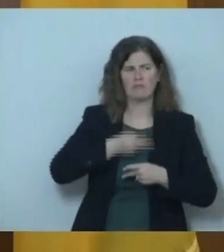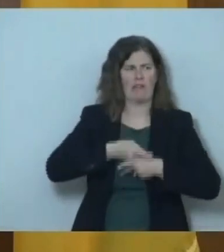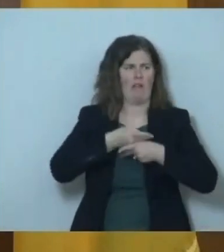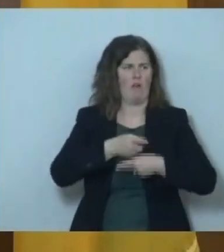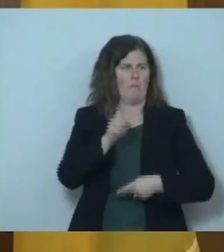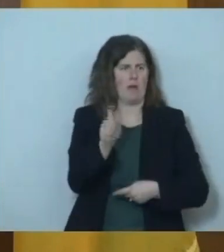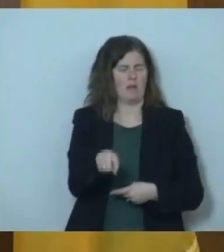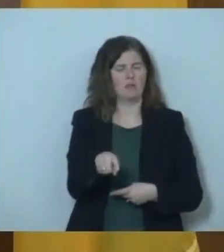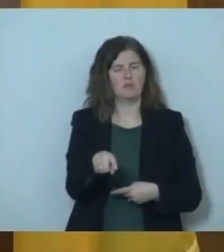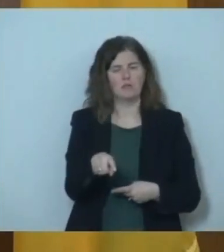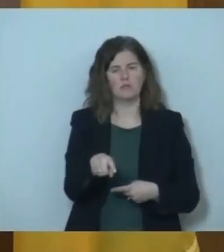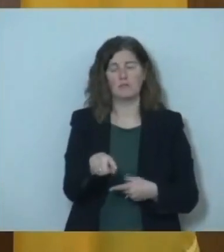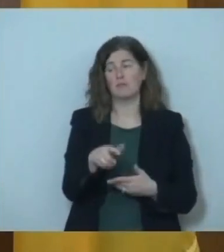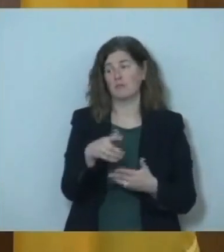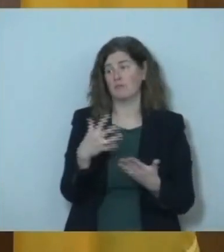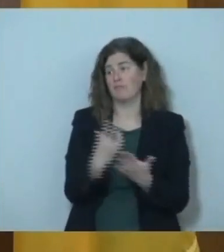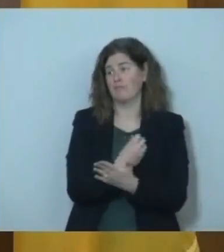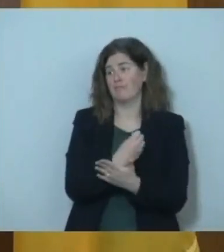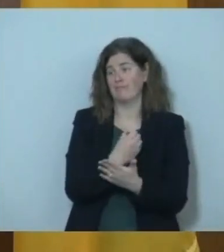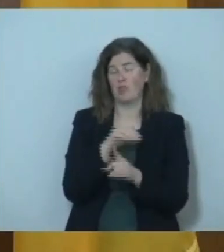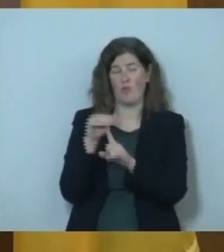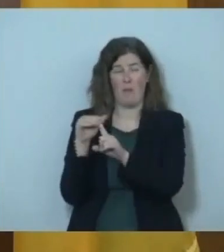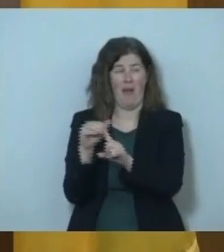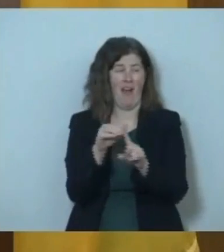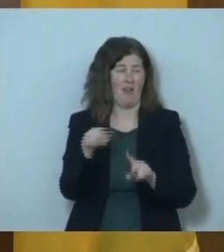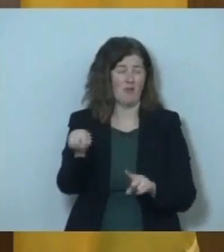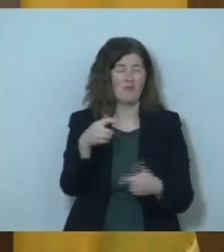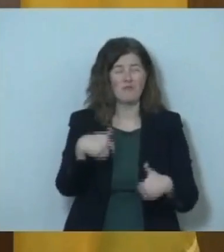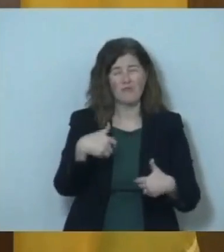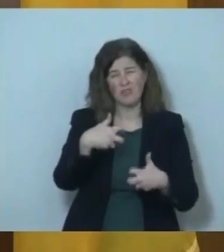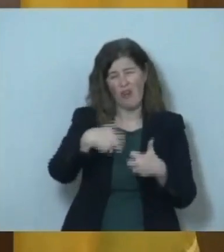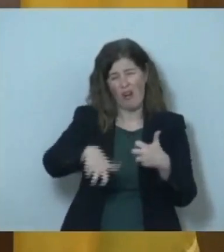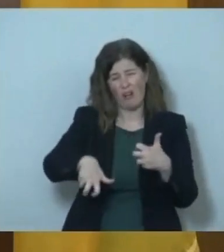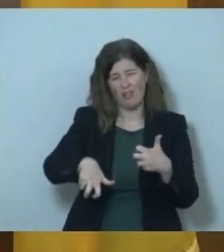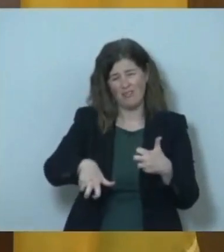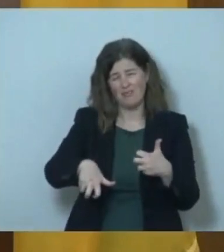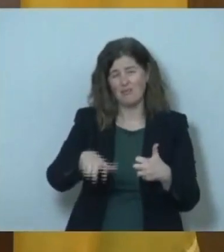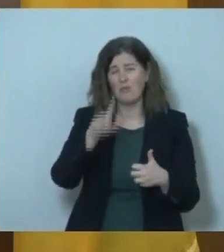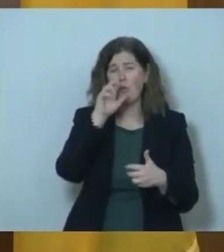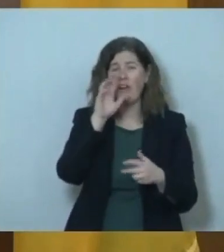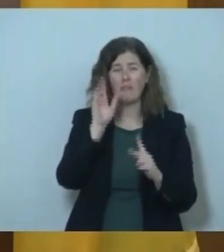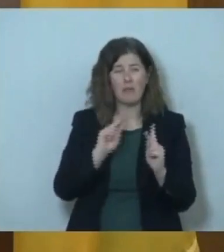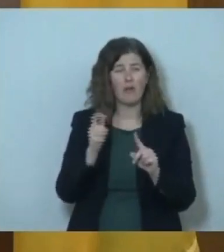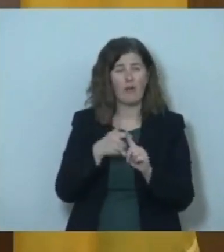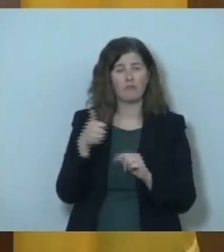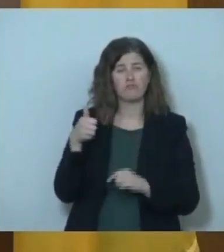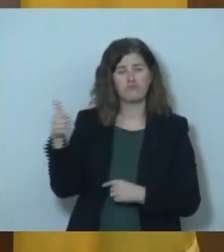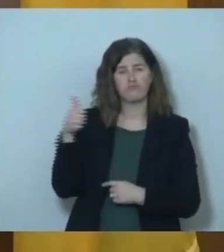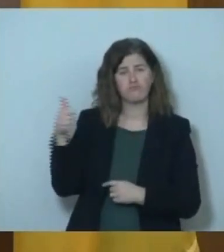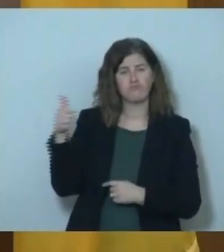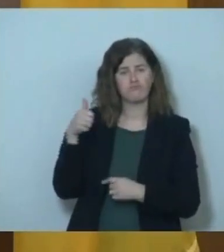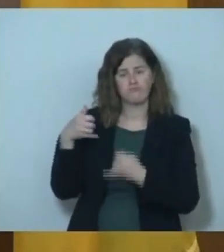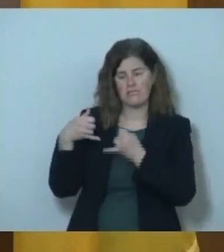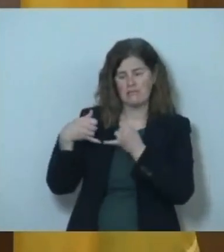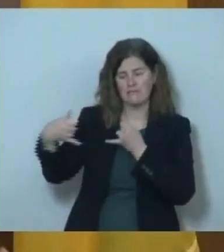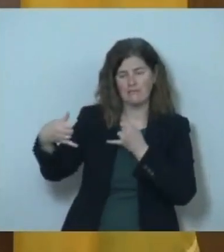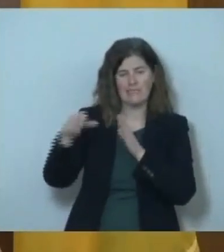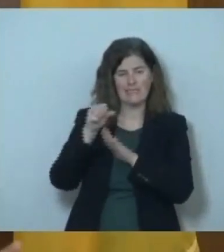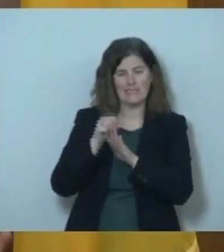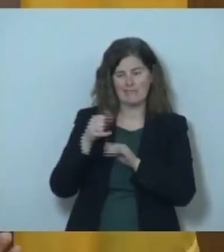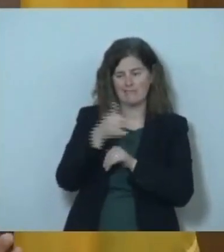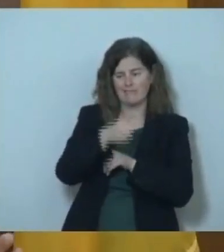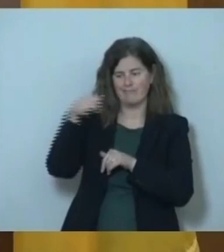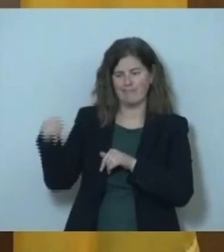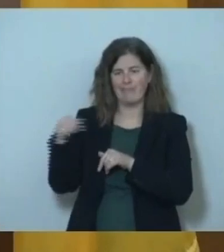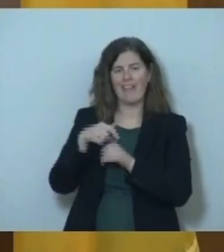place for me to remind New Mexicans, which is hard. We have commuters that come back and forth to work. That's why we ask folks